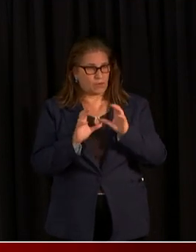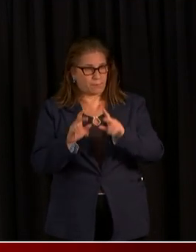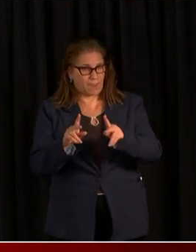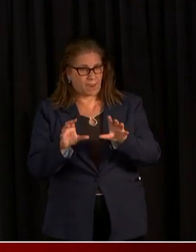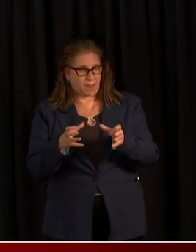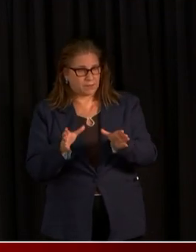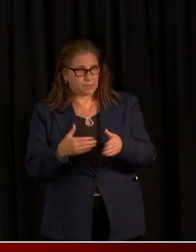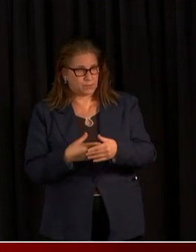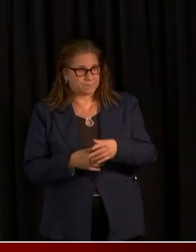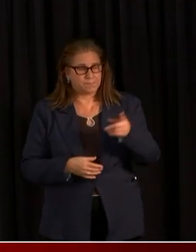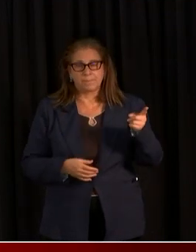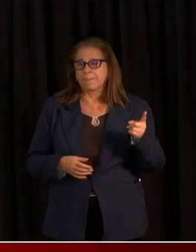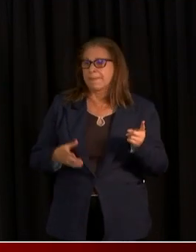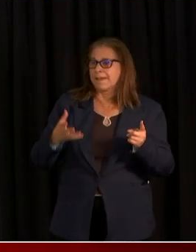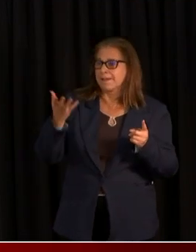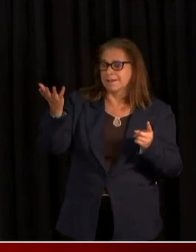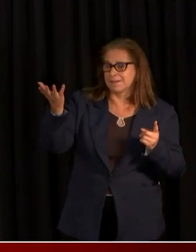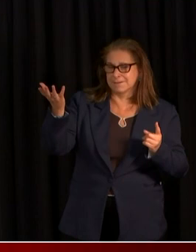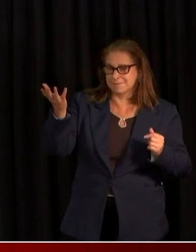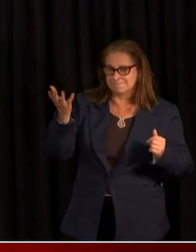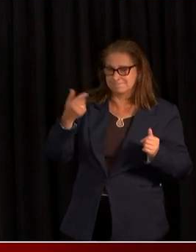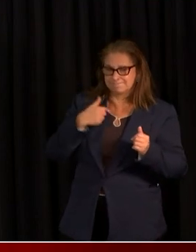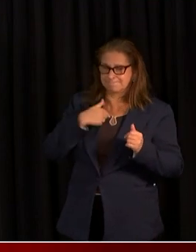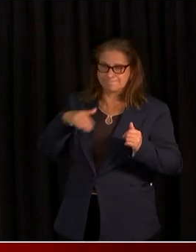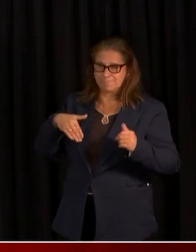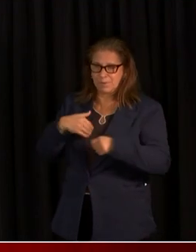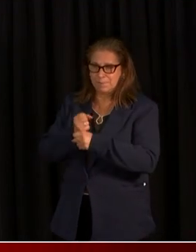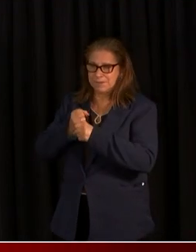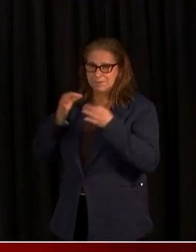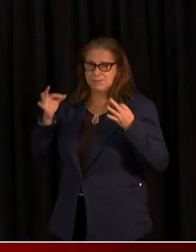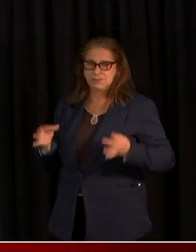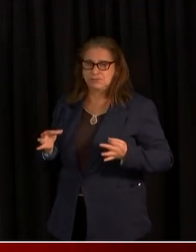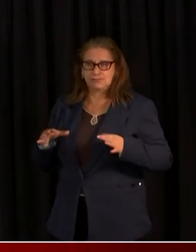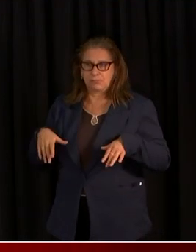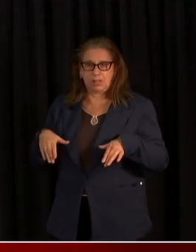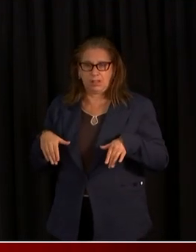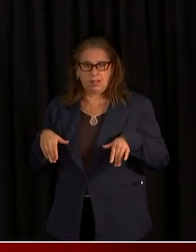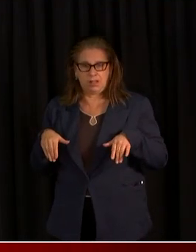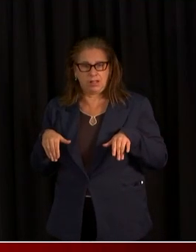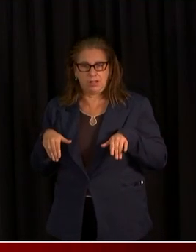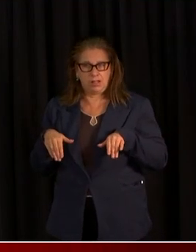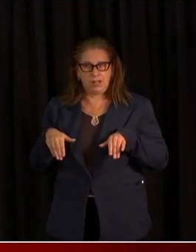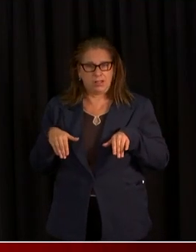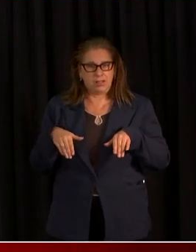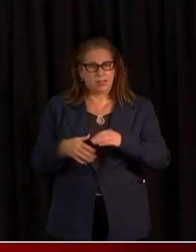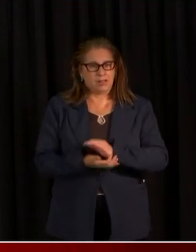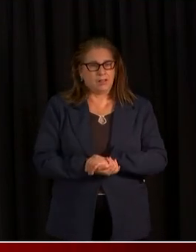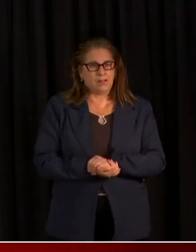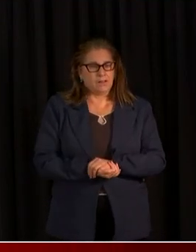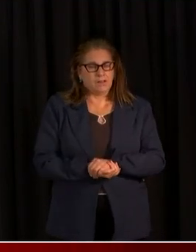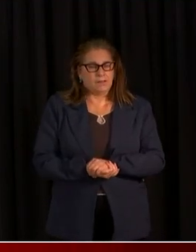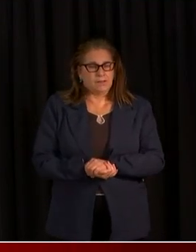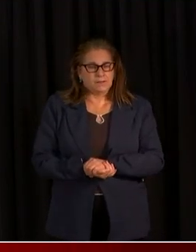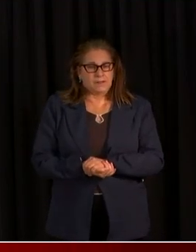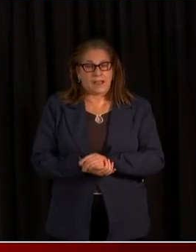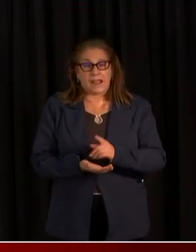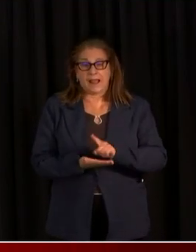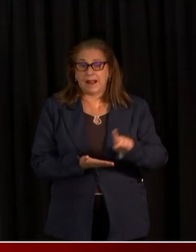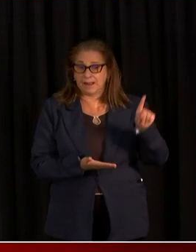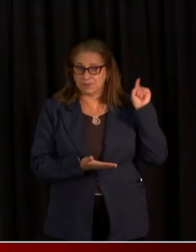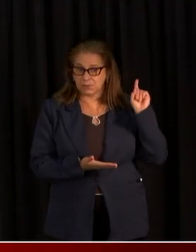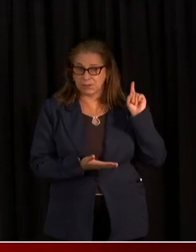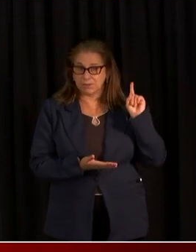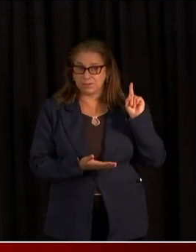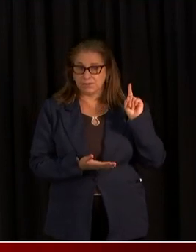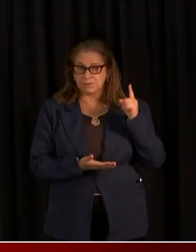August? We haven't made a determination, Mark, and I think what the last week has shown us